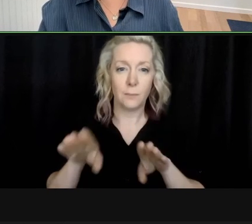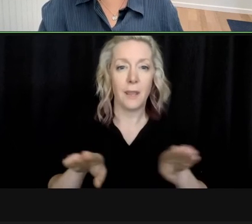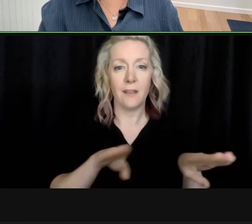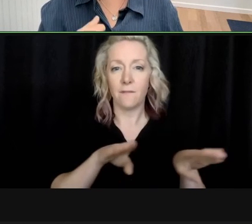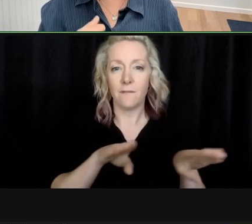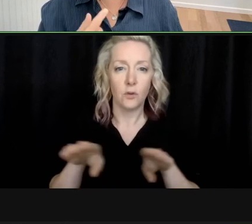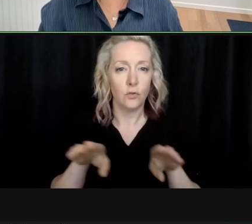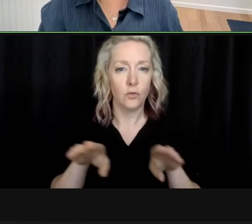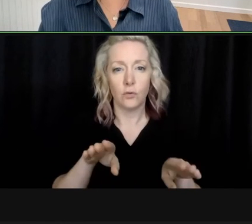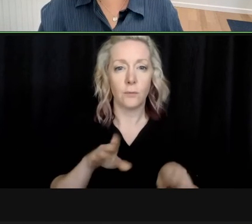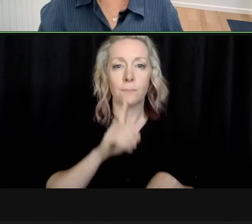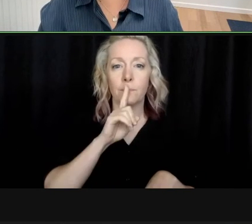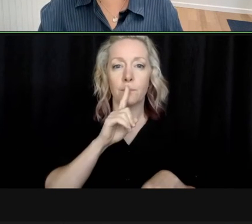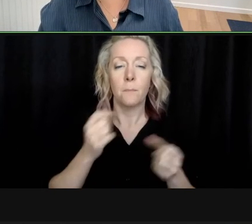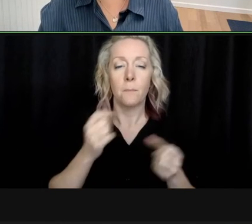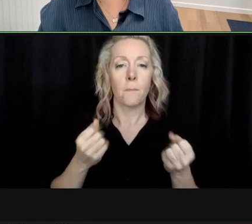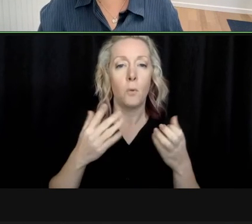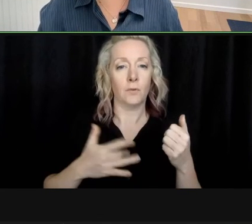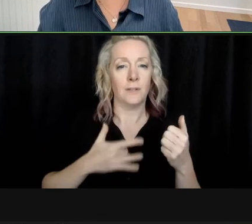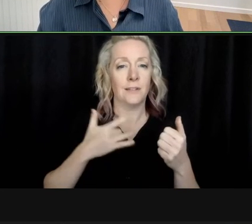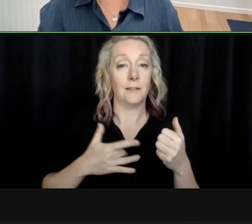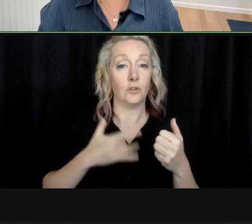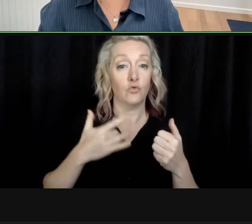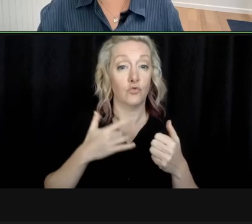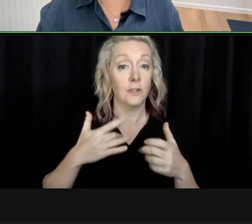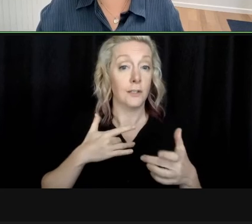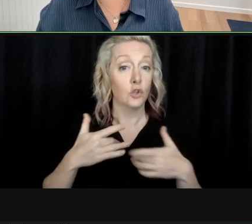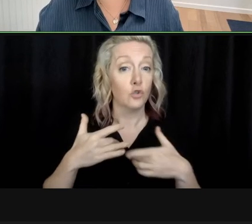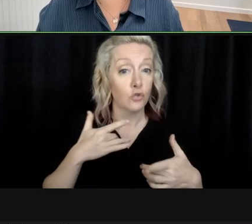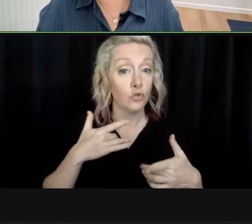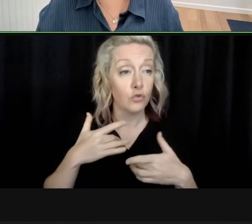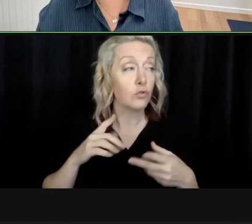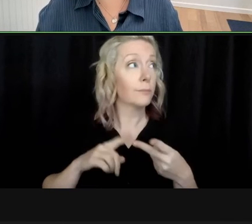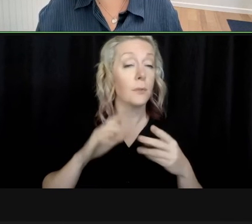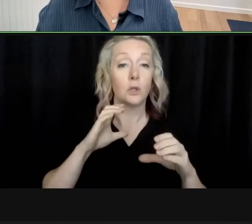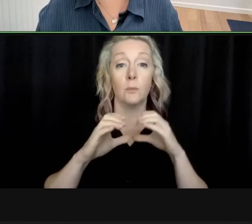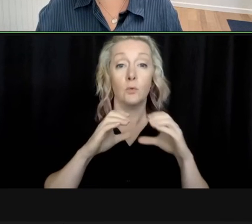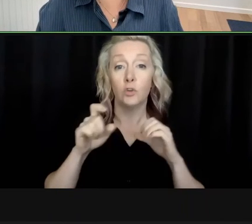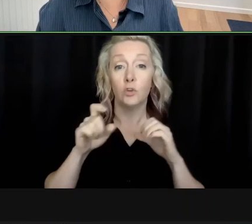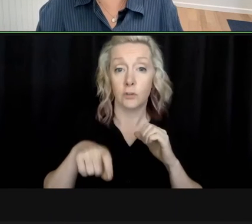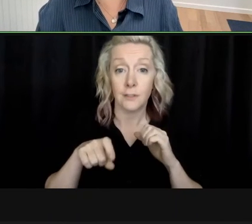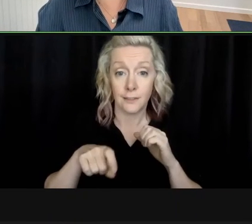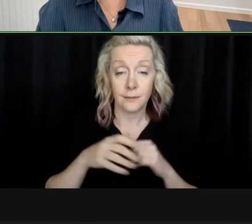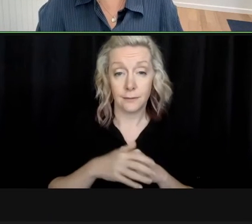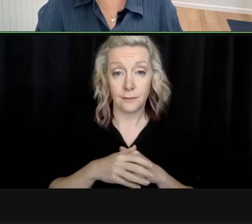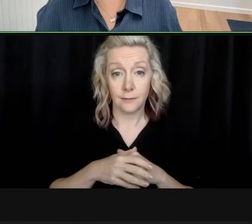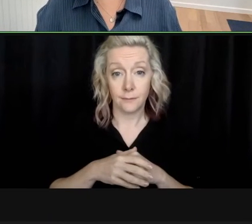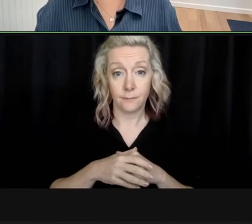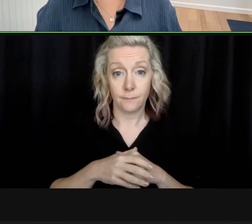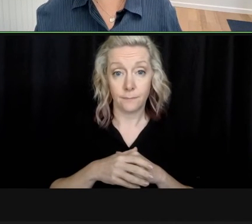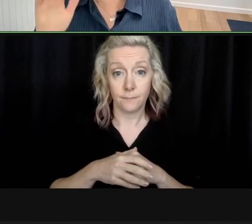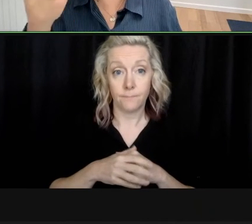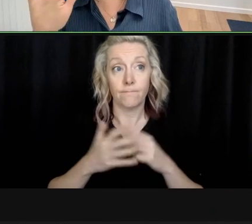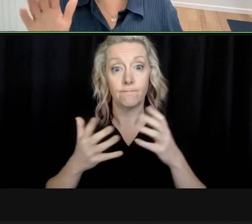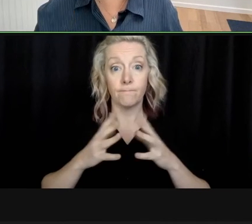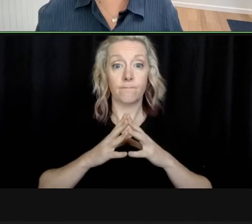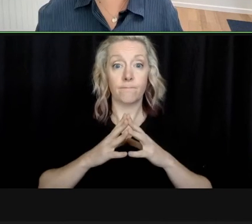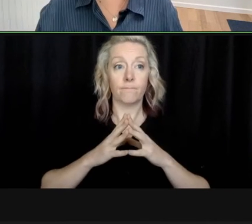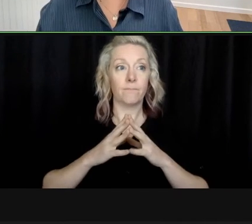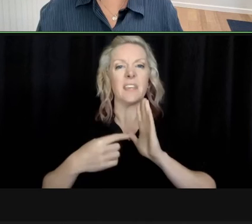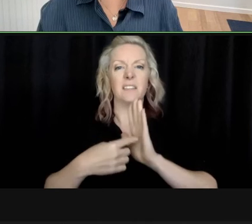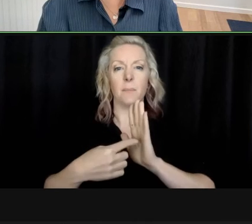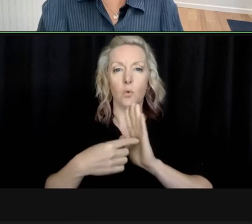aren't going to think about the multisensory issues and the communication needs of a child with charge. So, I'm going to give you a